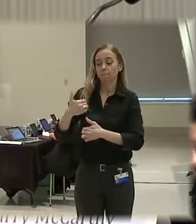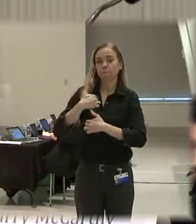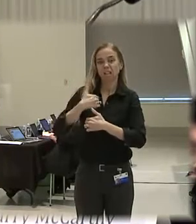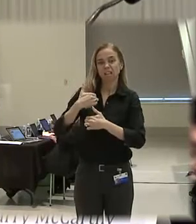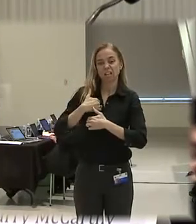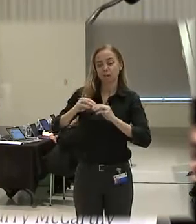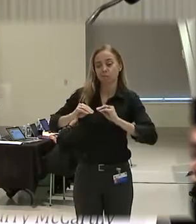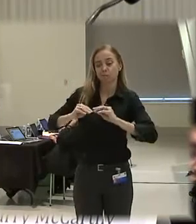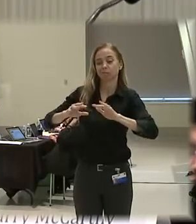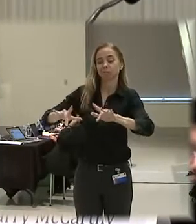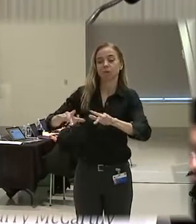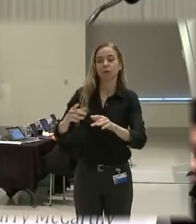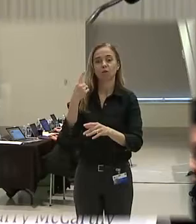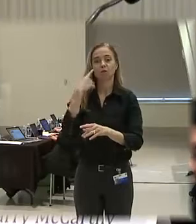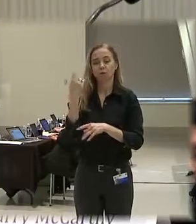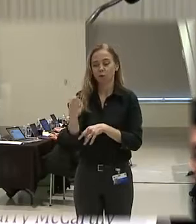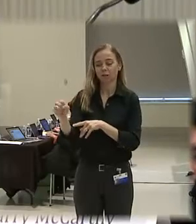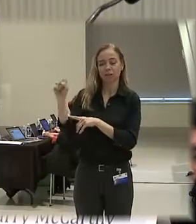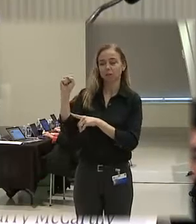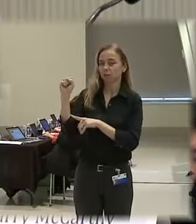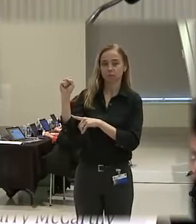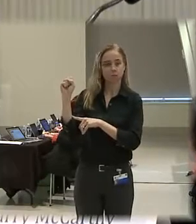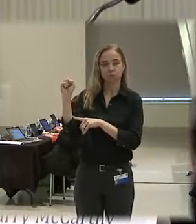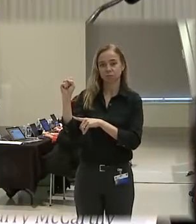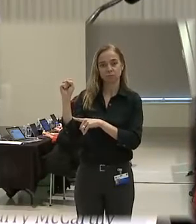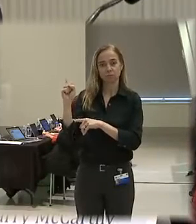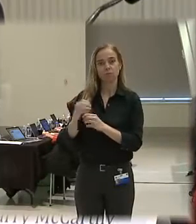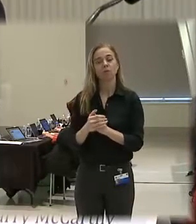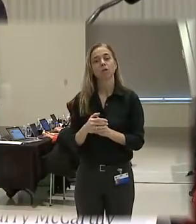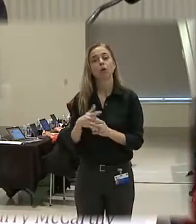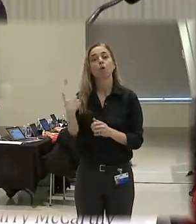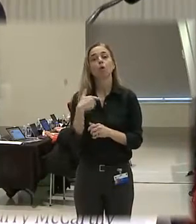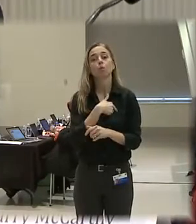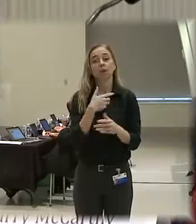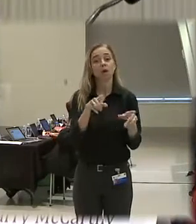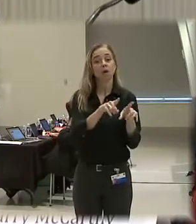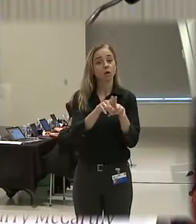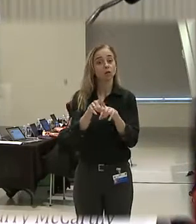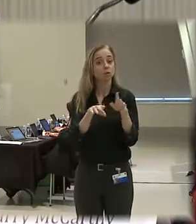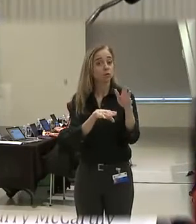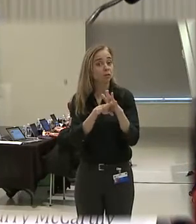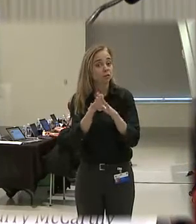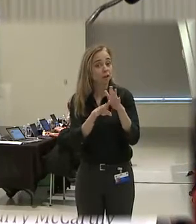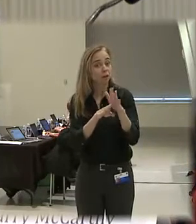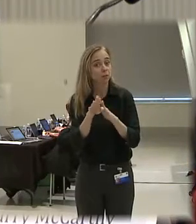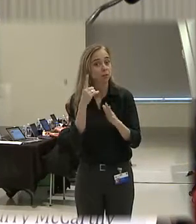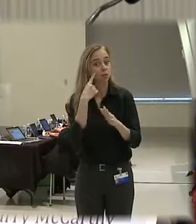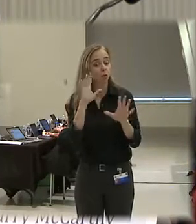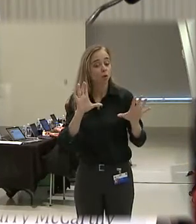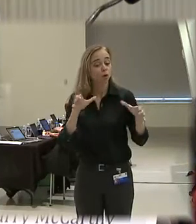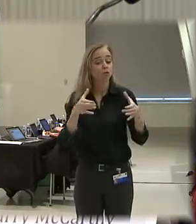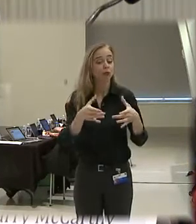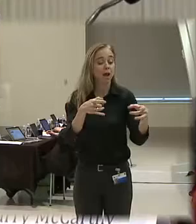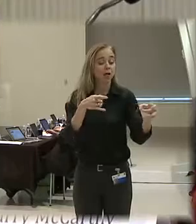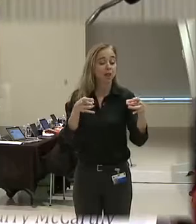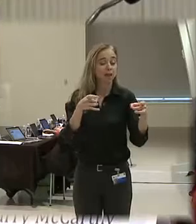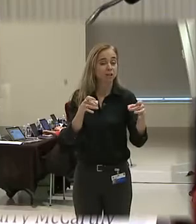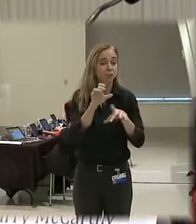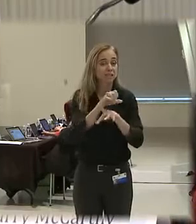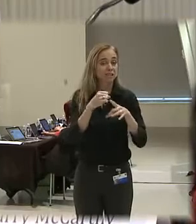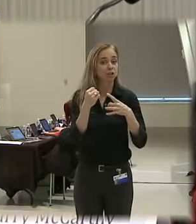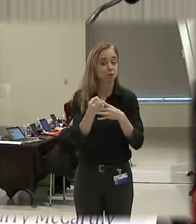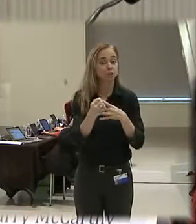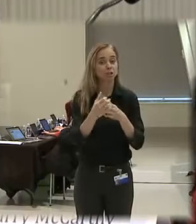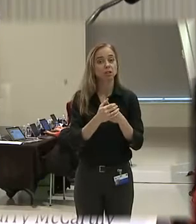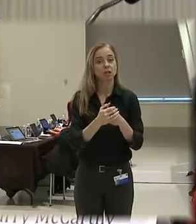during any of these demonstrations. One of the things that we developed in our crown banishment scenarios is